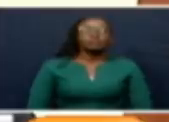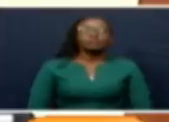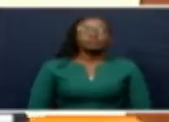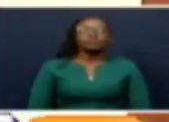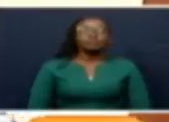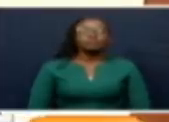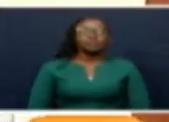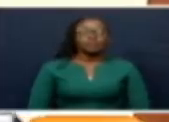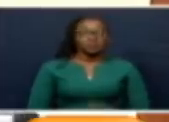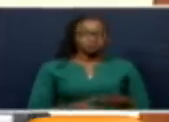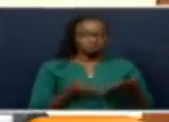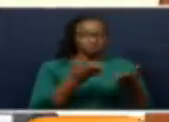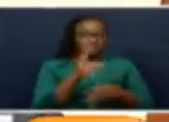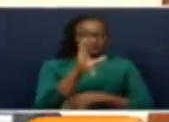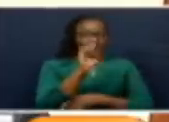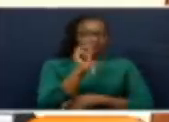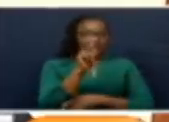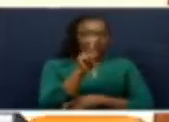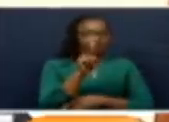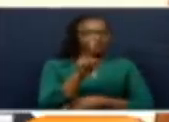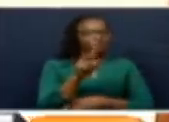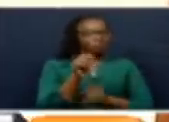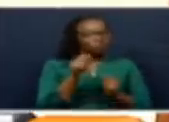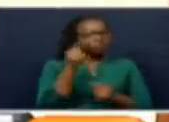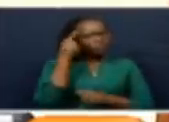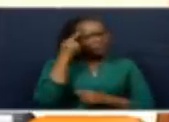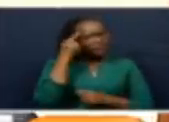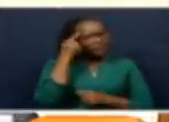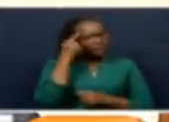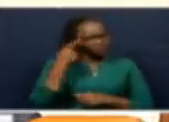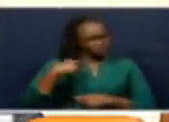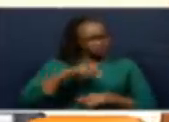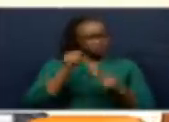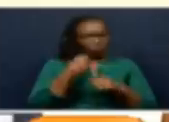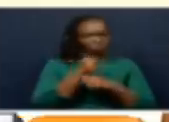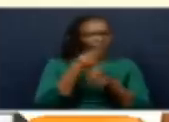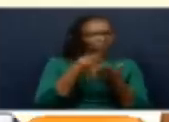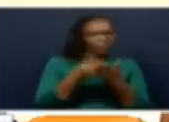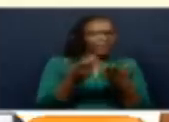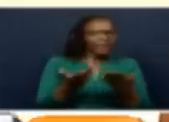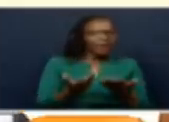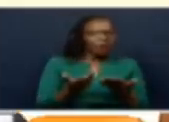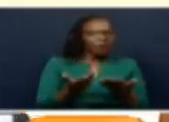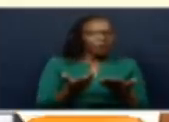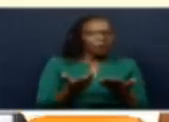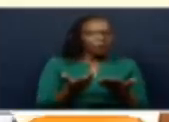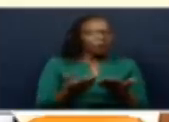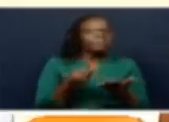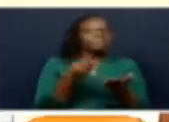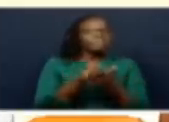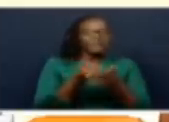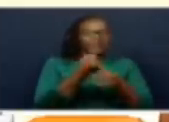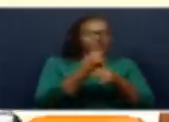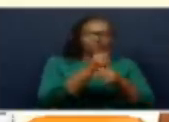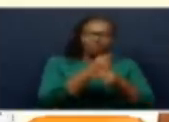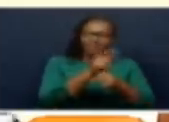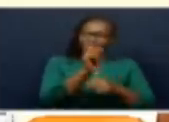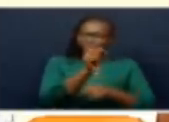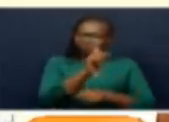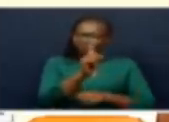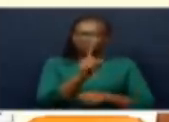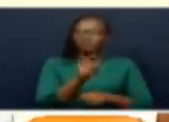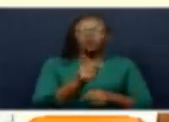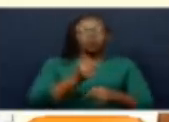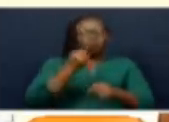TV station. How can we make money as a citizen? Right. Money is never made. You work